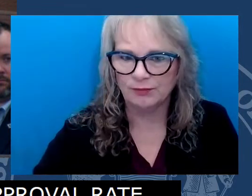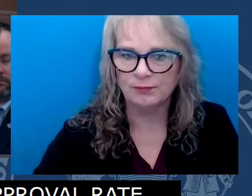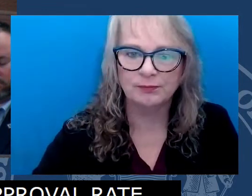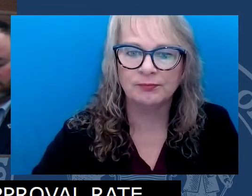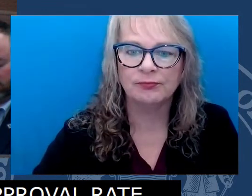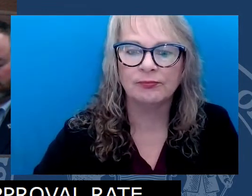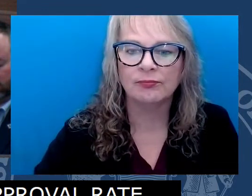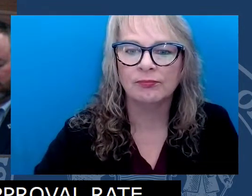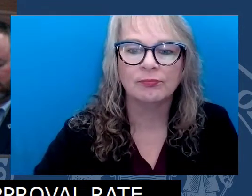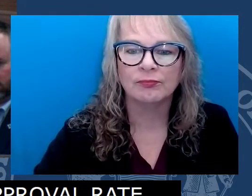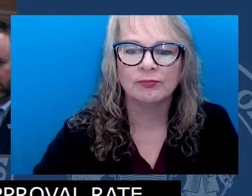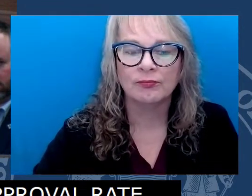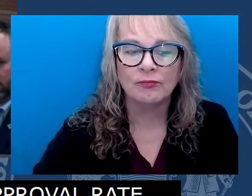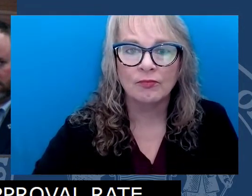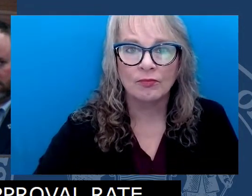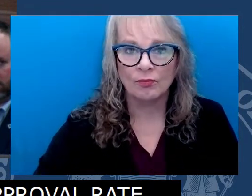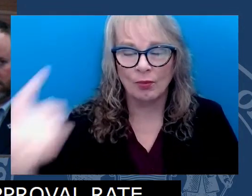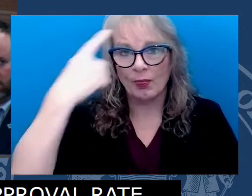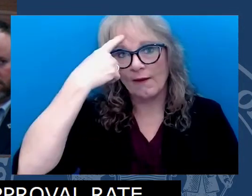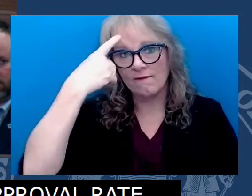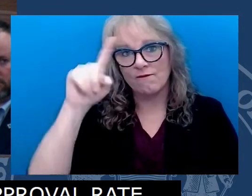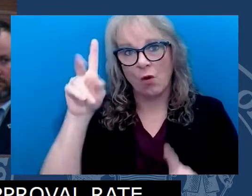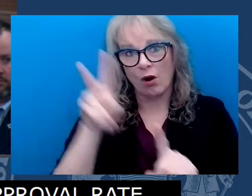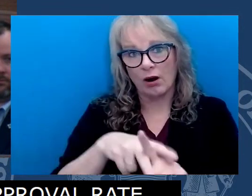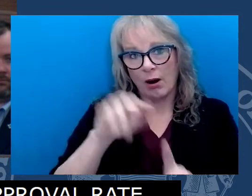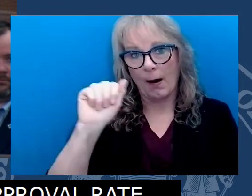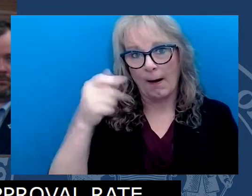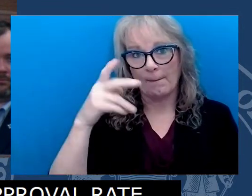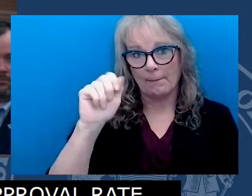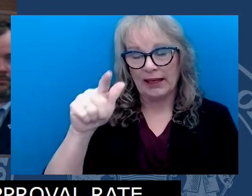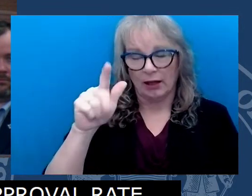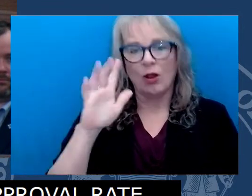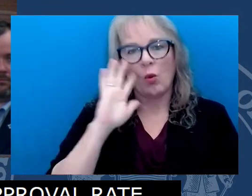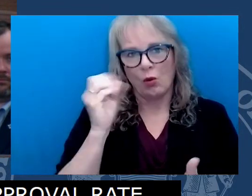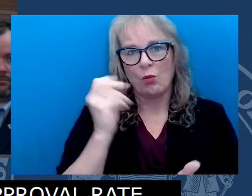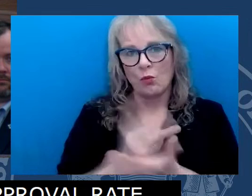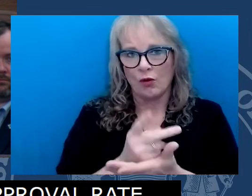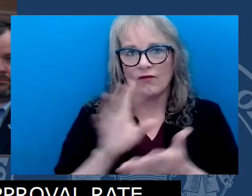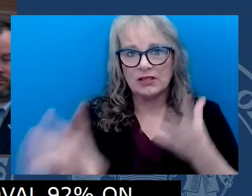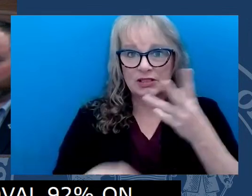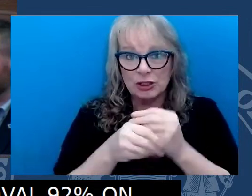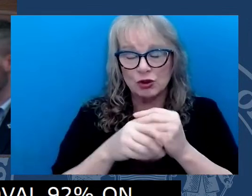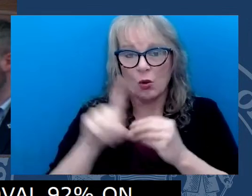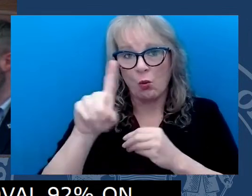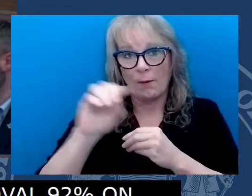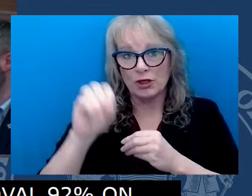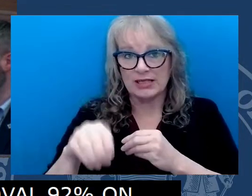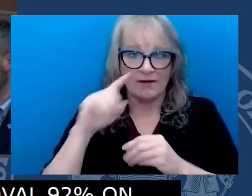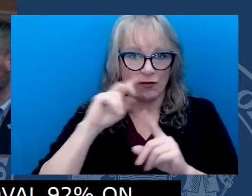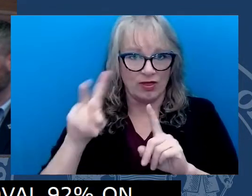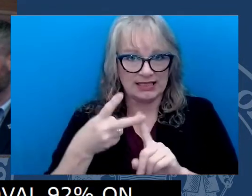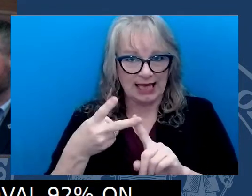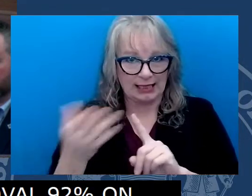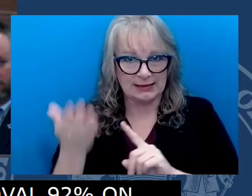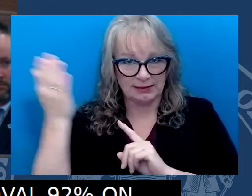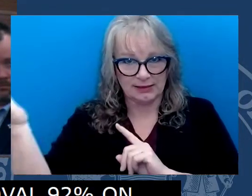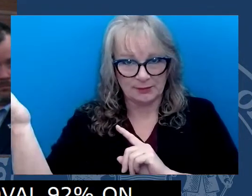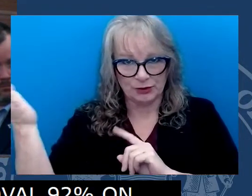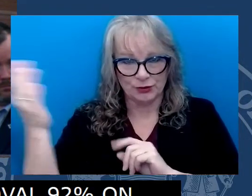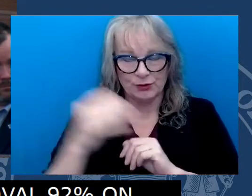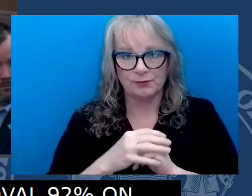On an appeal, they approve an additional 1% on the second try to get it approved. So you're looking